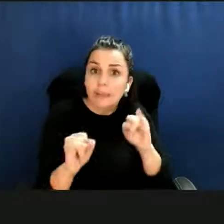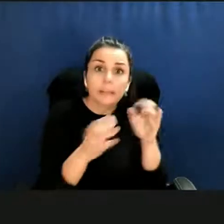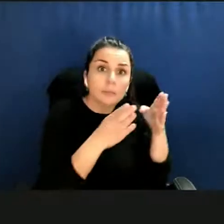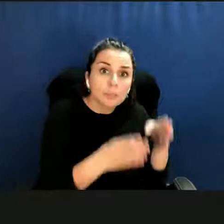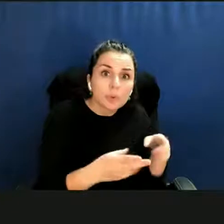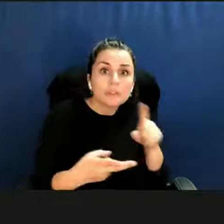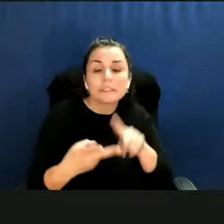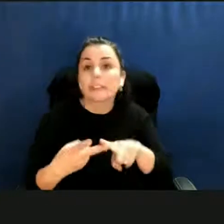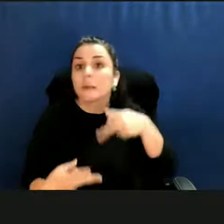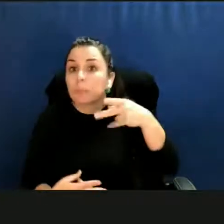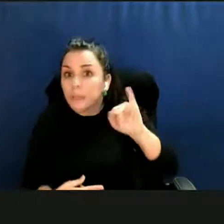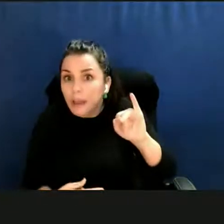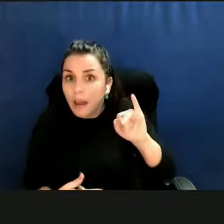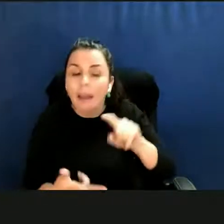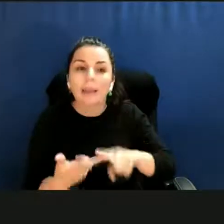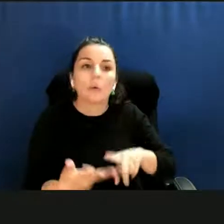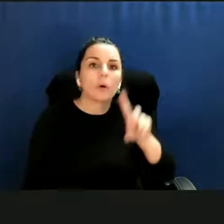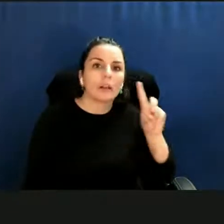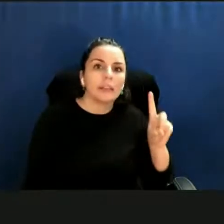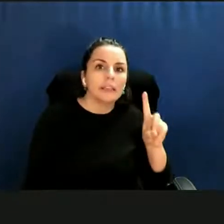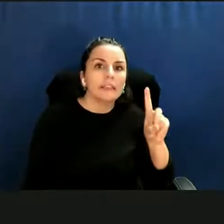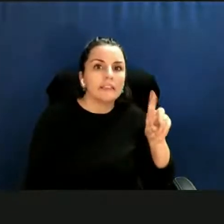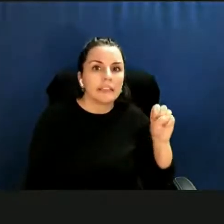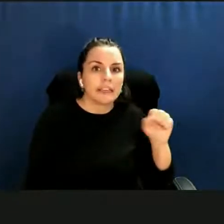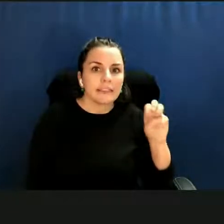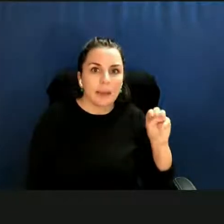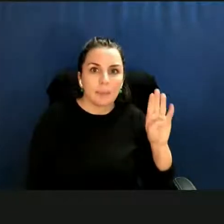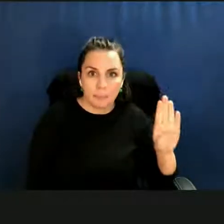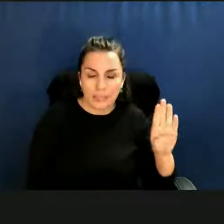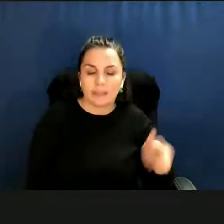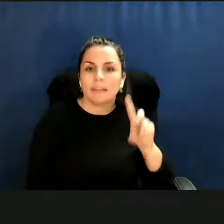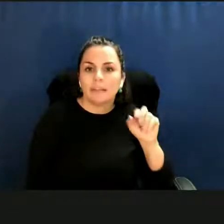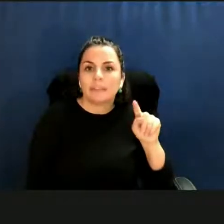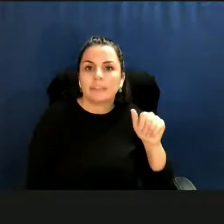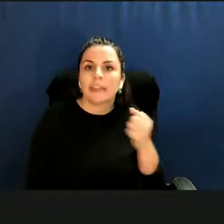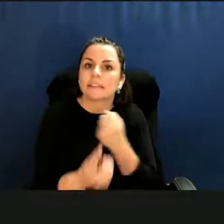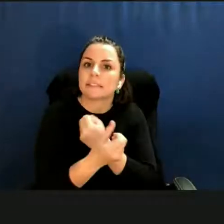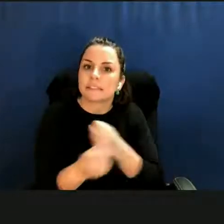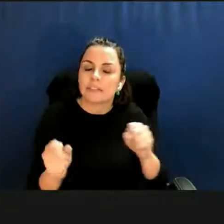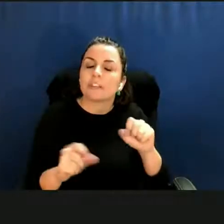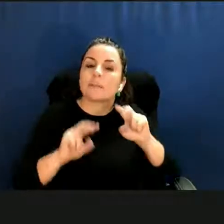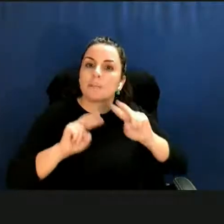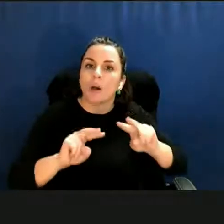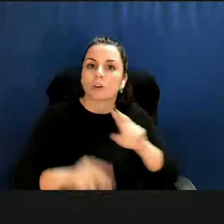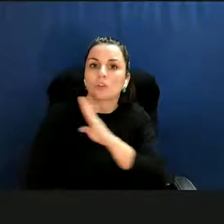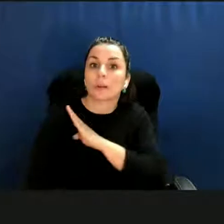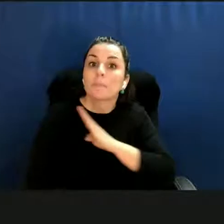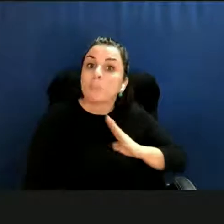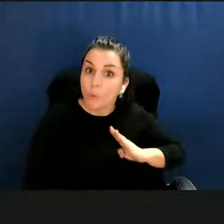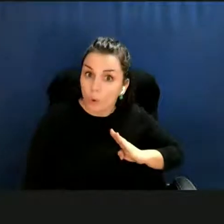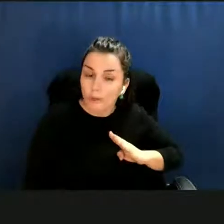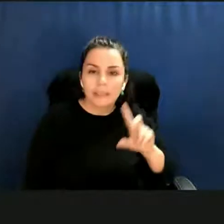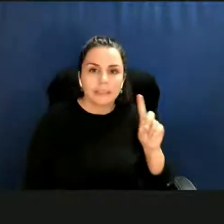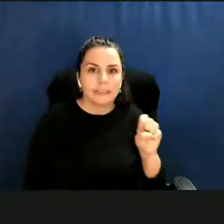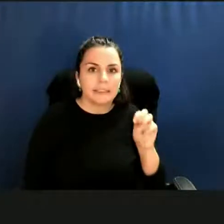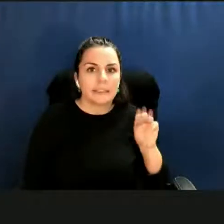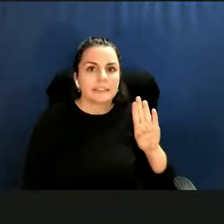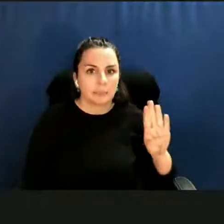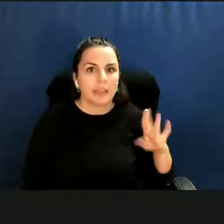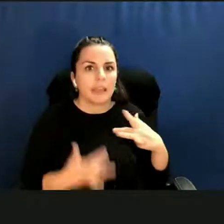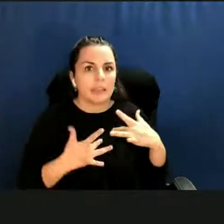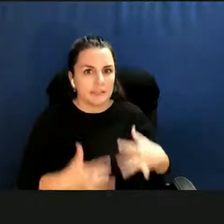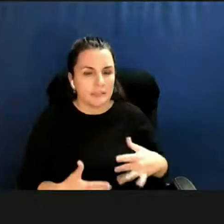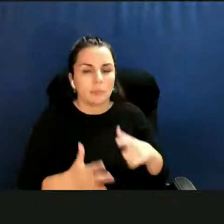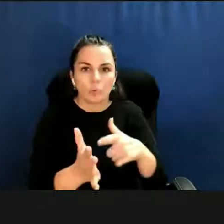a DSMB, or a data and safety monitoring board. And DSMBs are generally required for NIH-defined phase